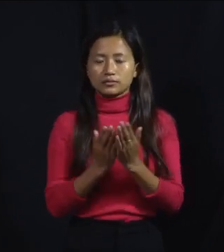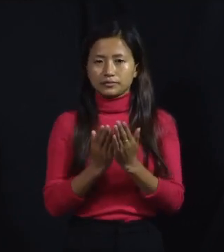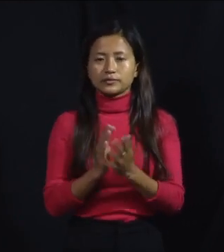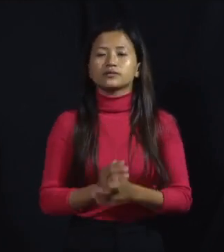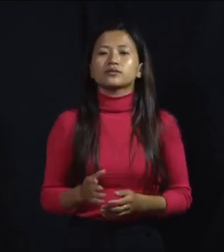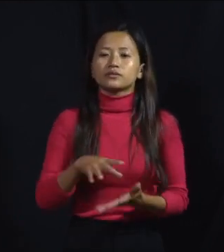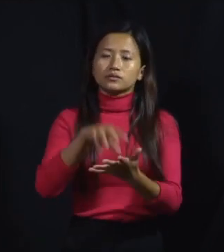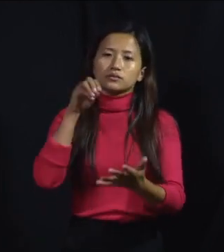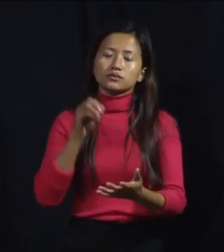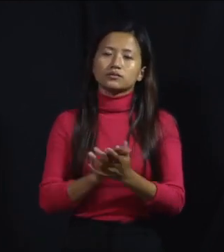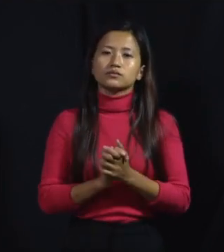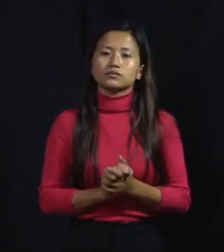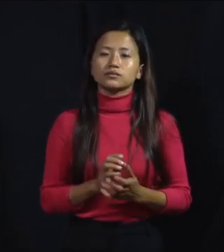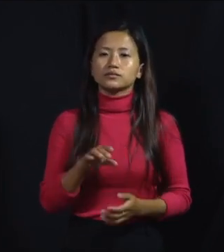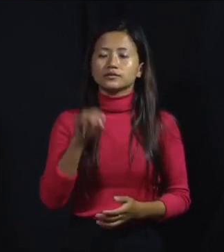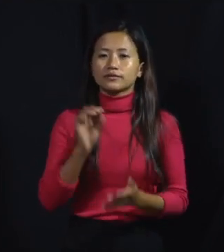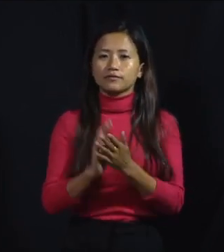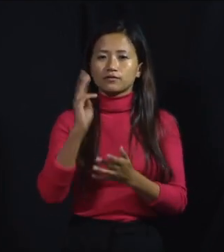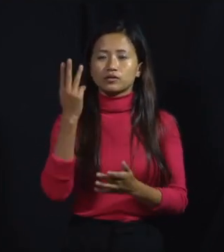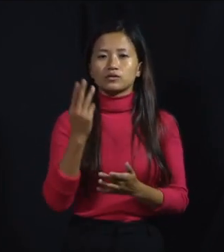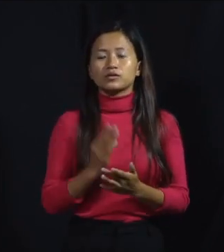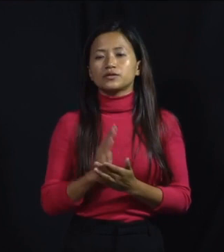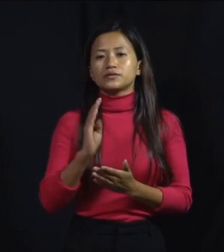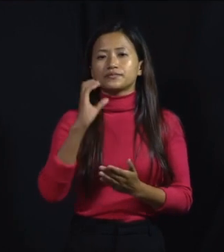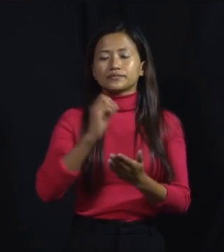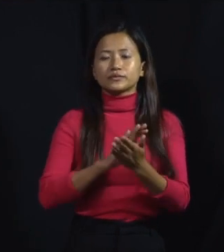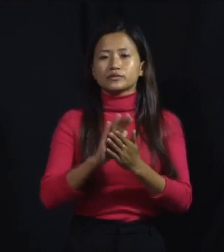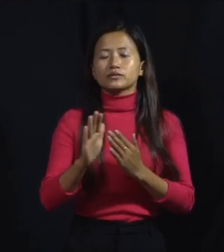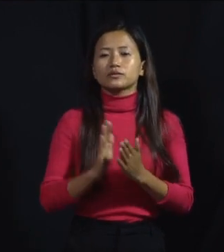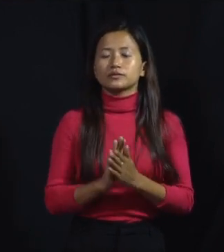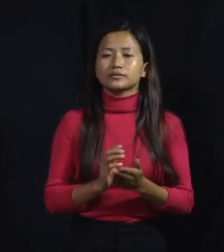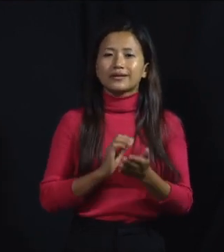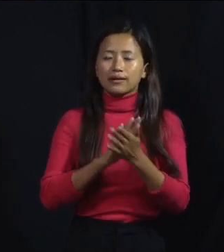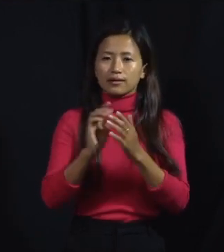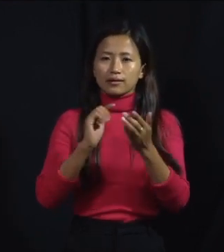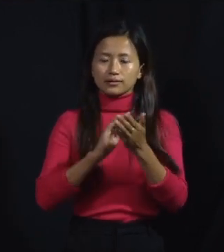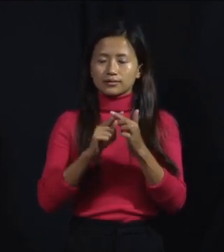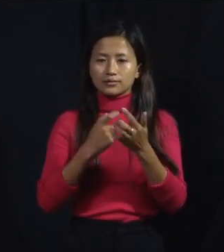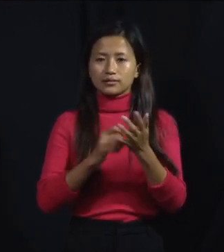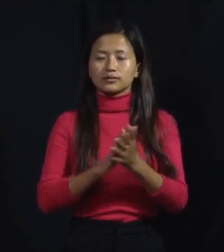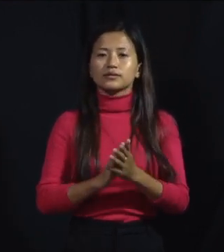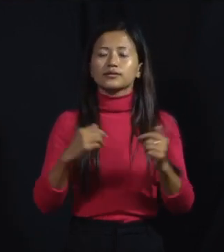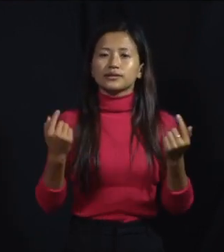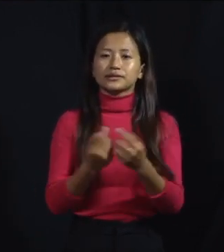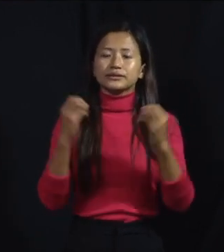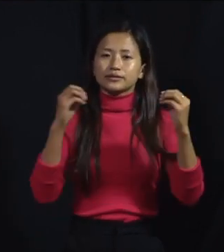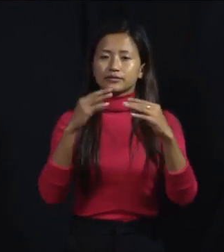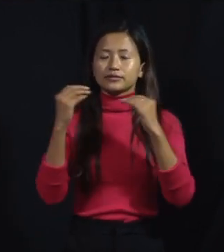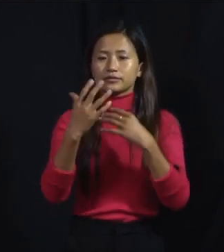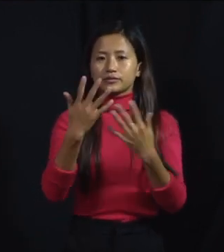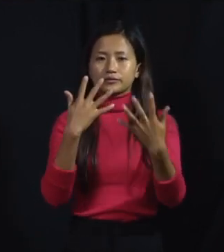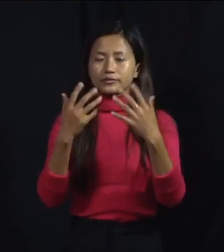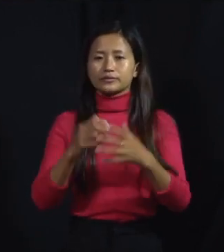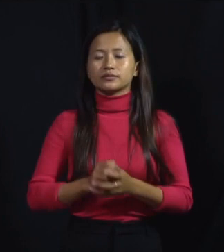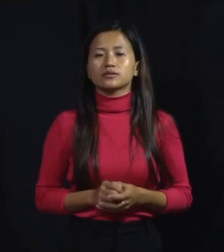were taking, that is the fourth chapter of your textbook, Hereditary and Environment. And in the last class, students, we have